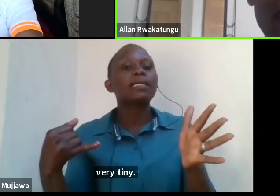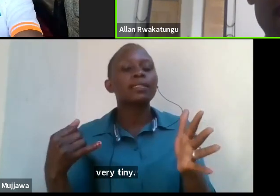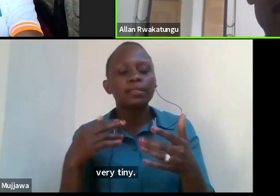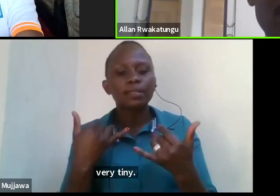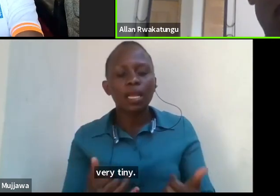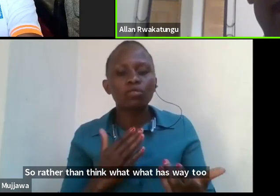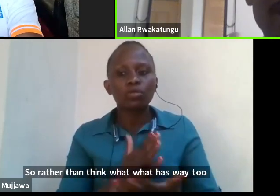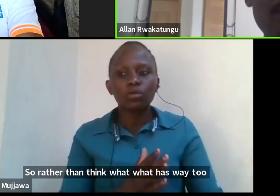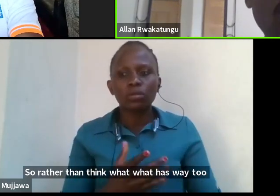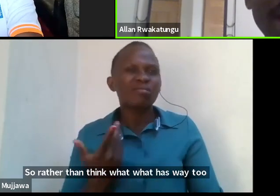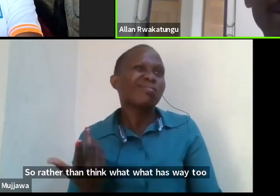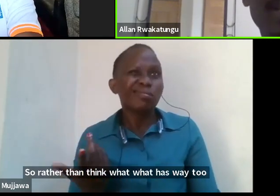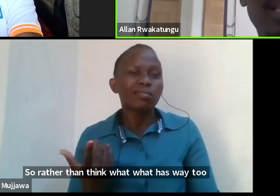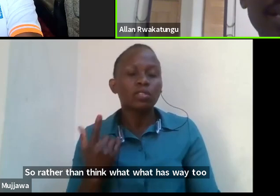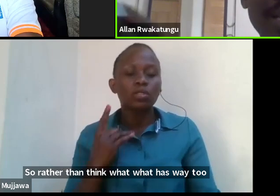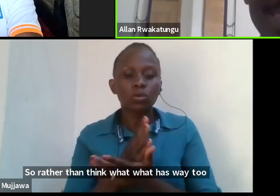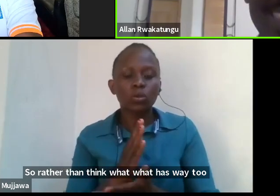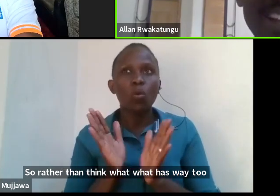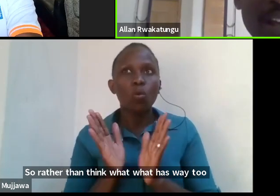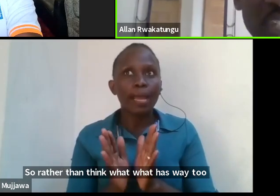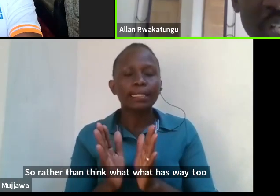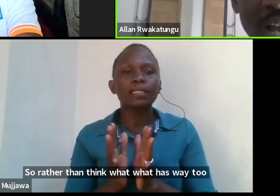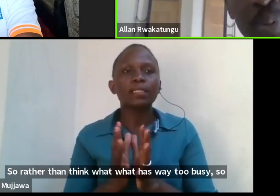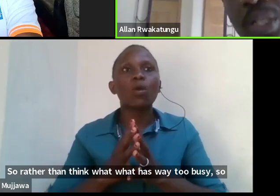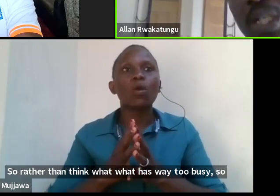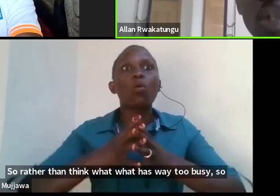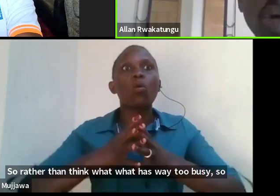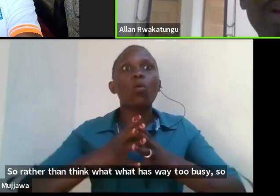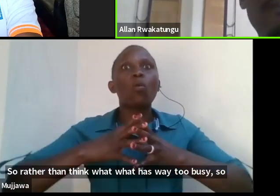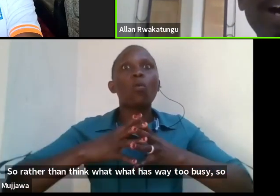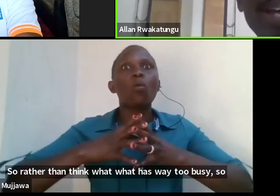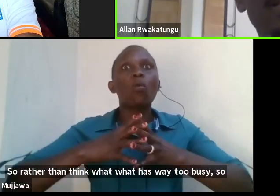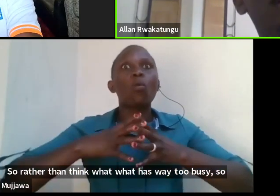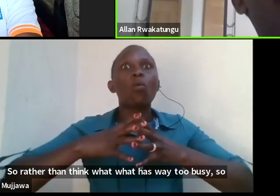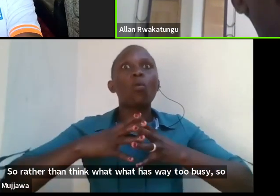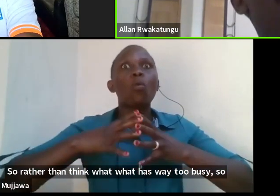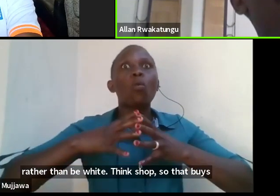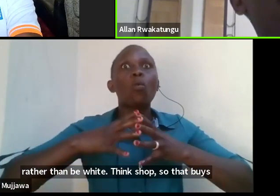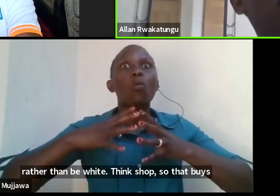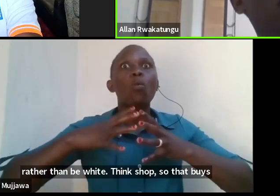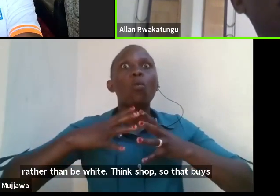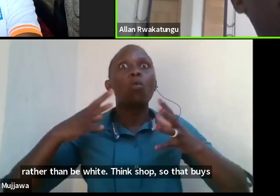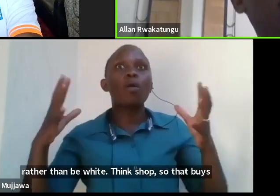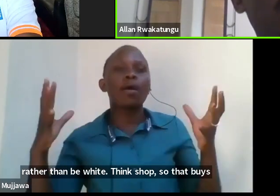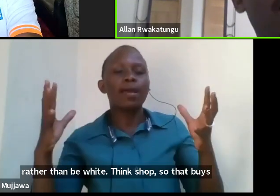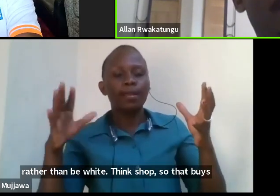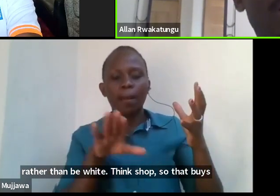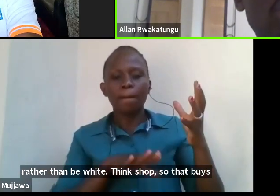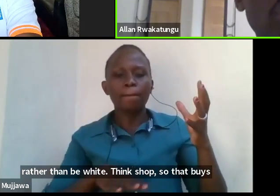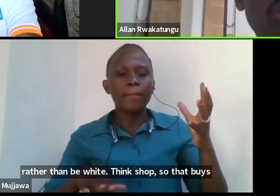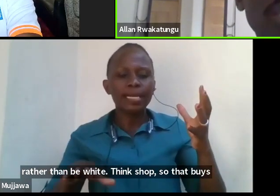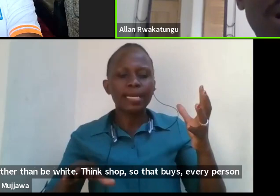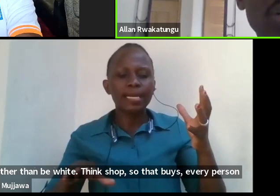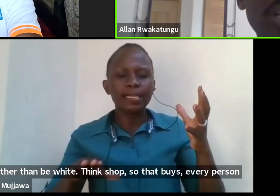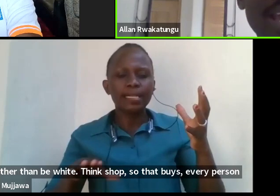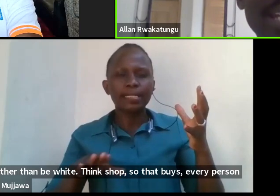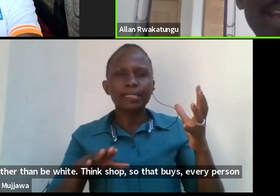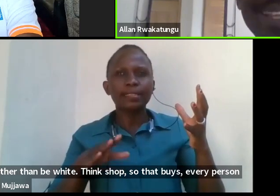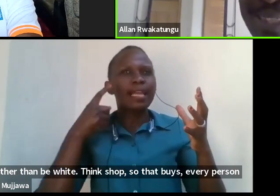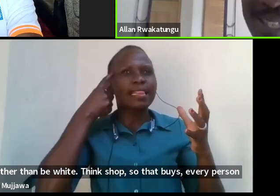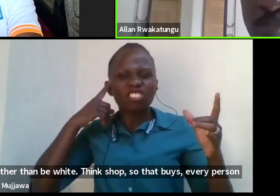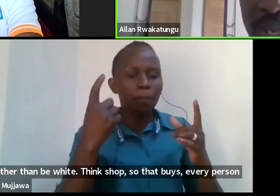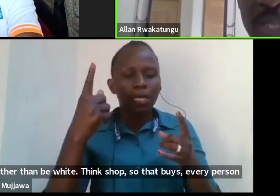has wide base? So rather than be wide, think sharp. So I would advise every person who thinks about